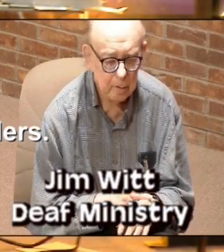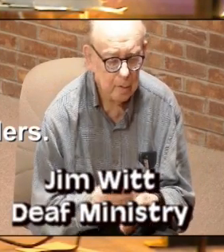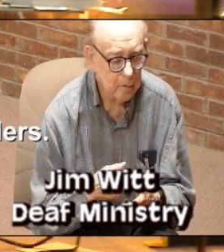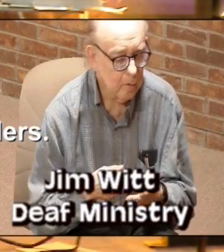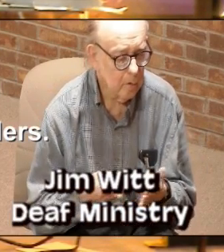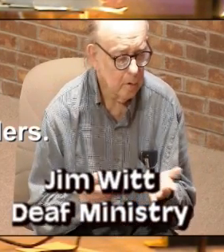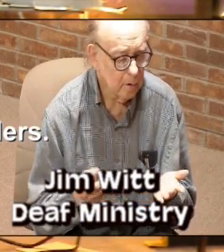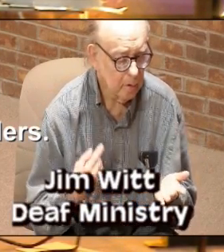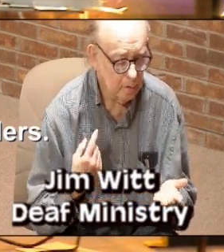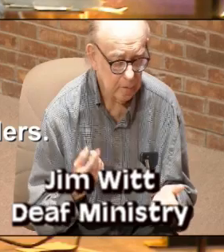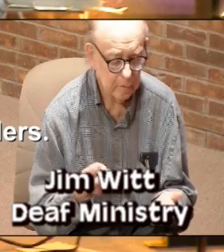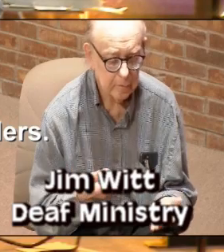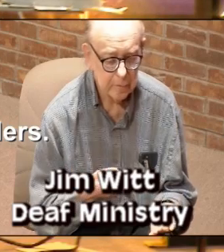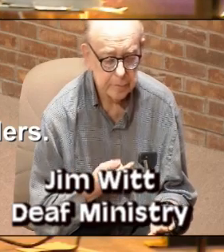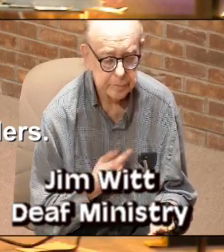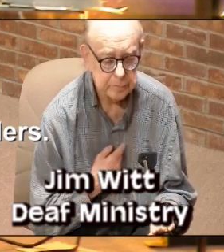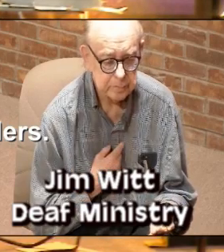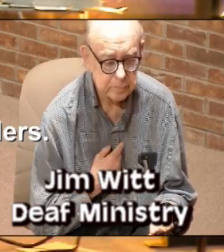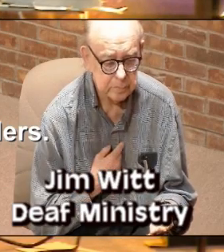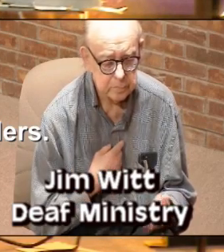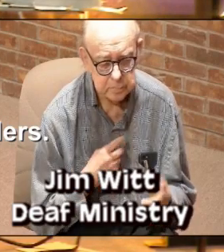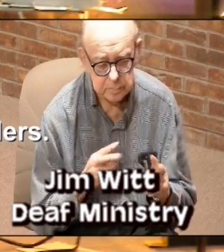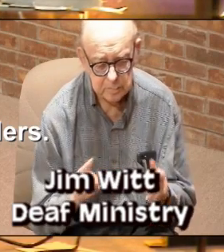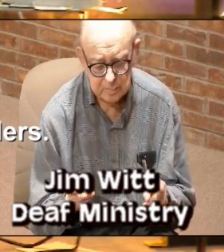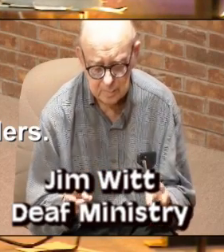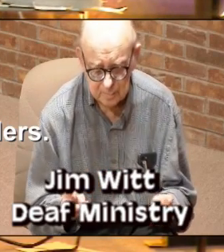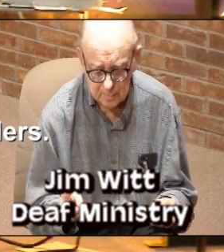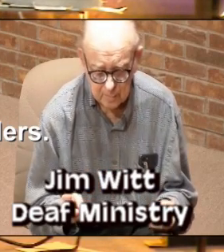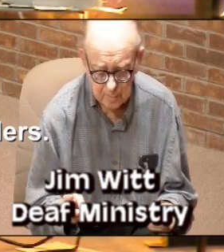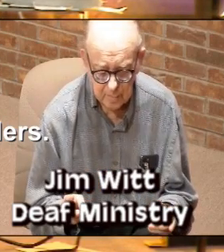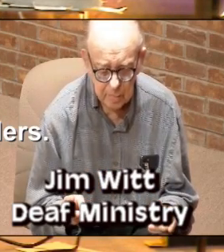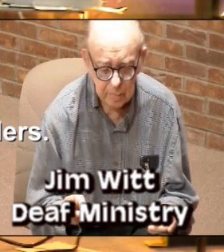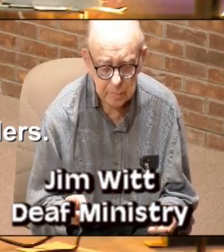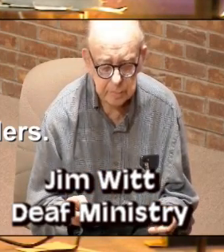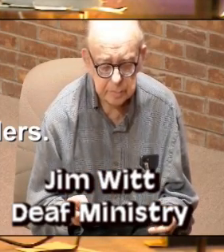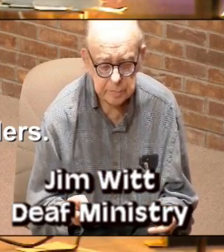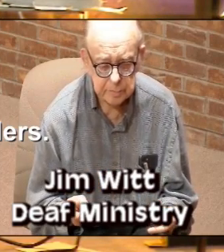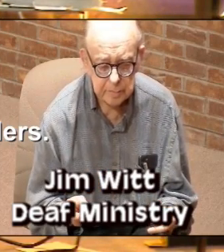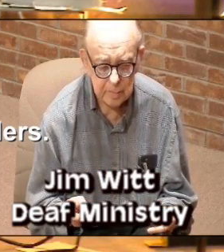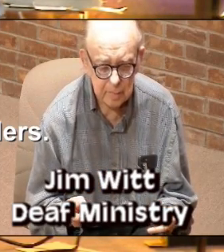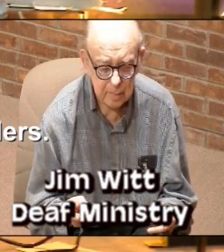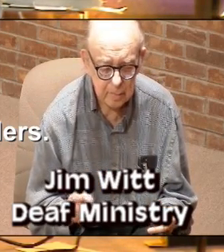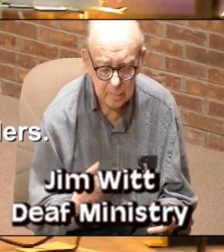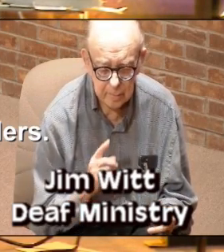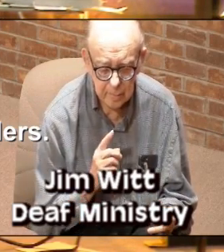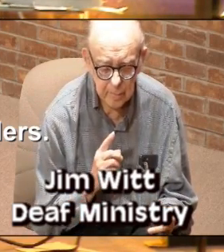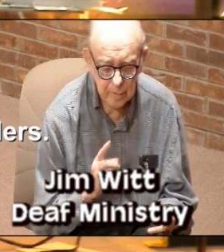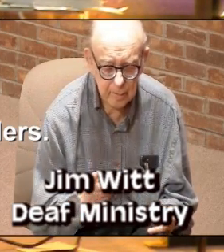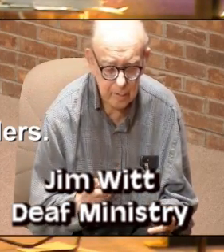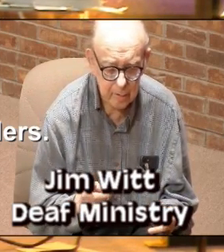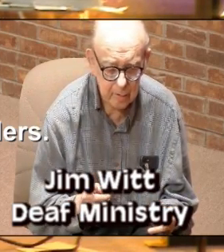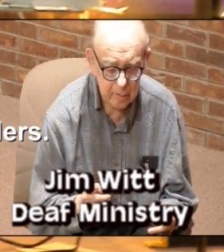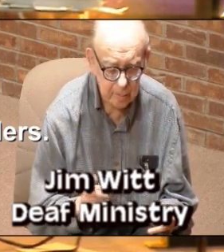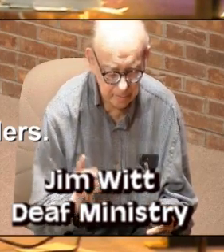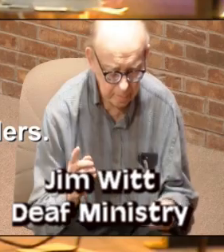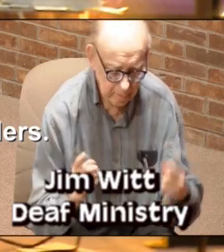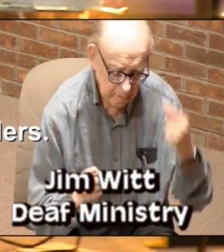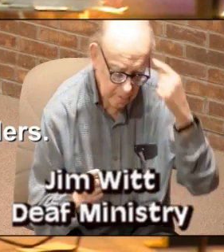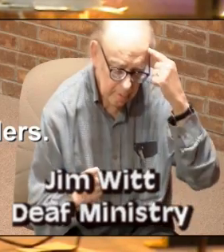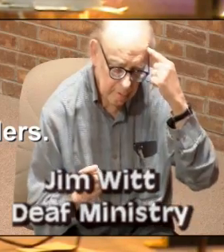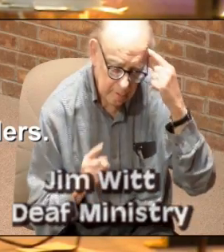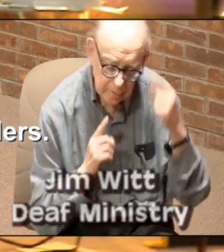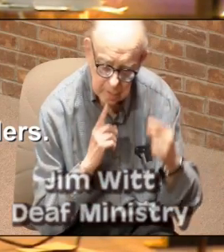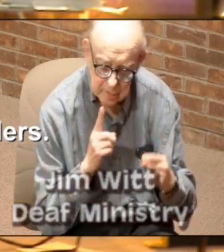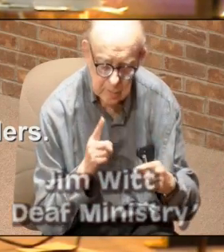what we look at and what we see is a government that